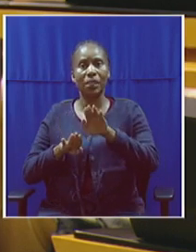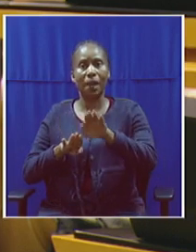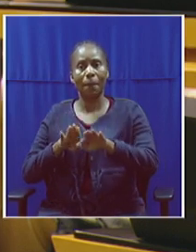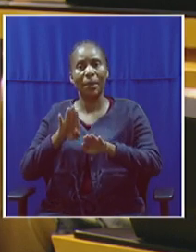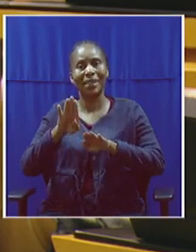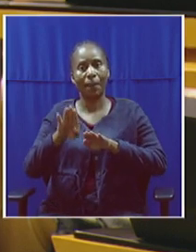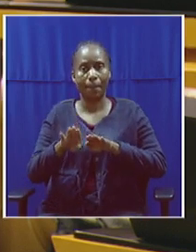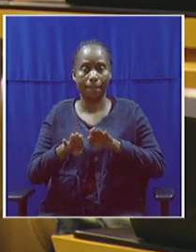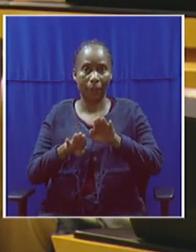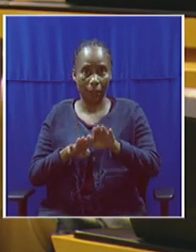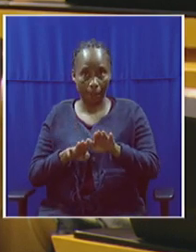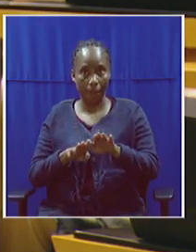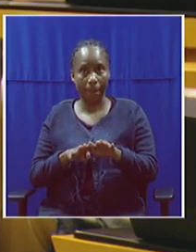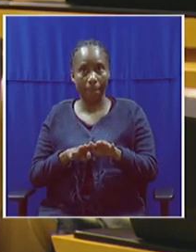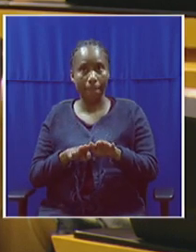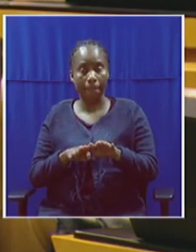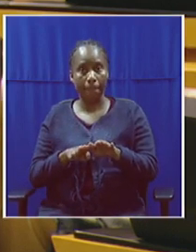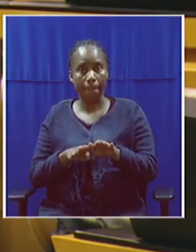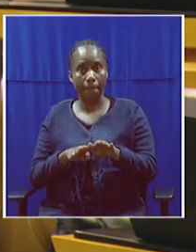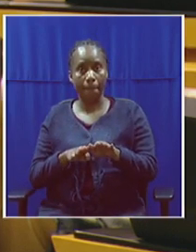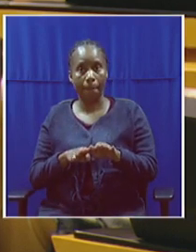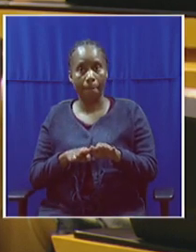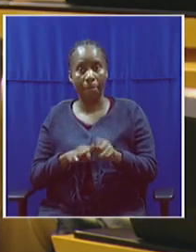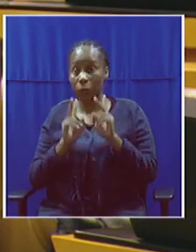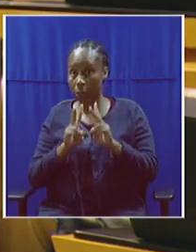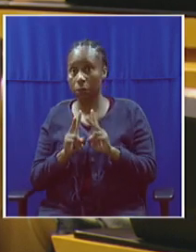by step and